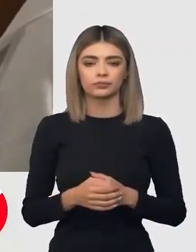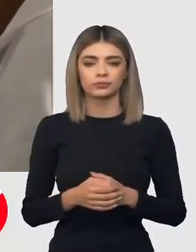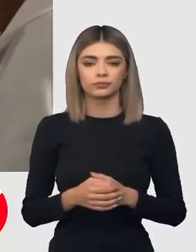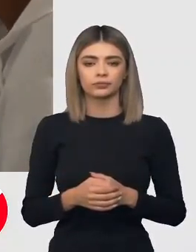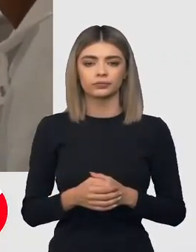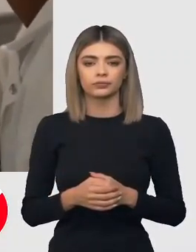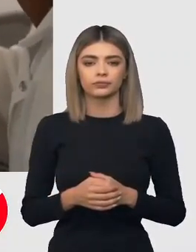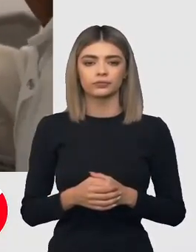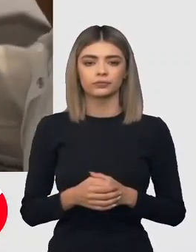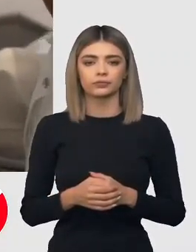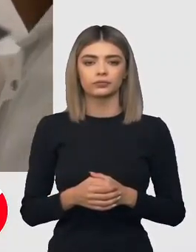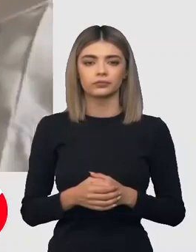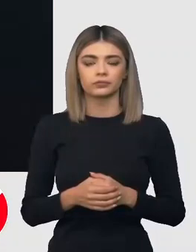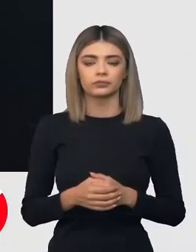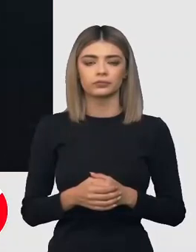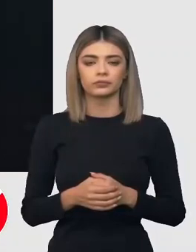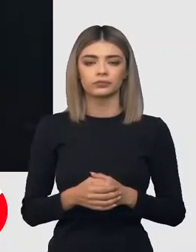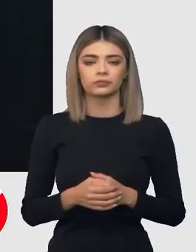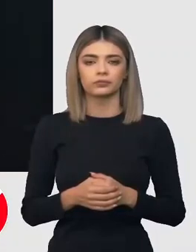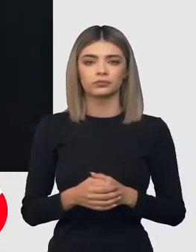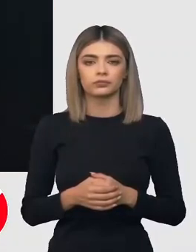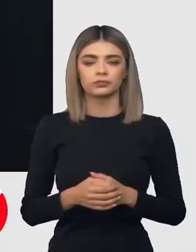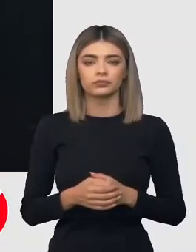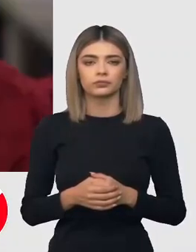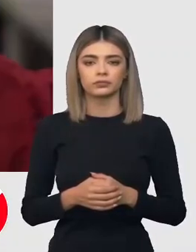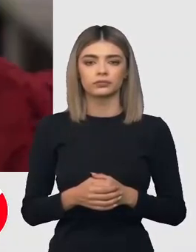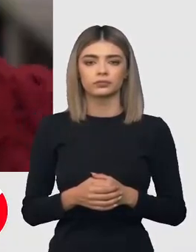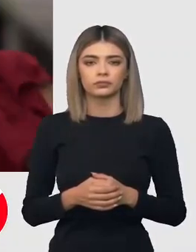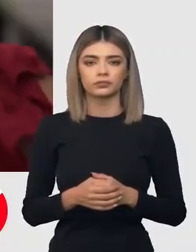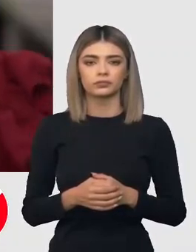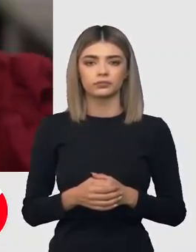So we don't waste any of the IL-2 on the way to